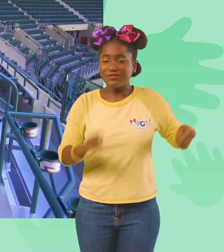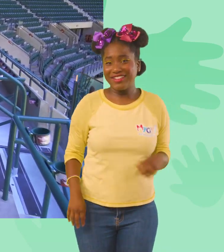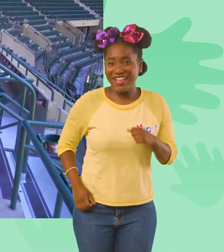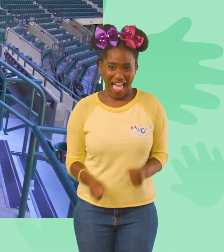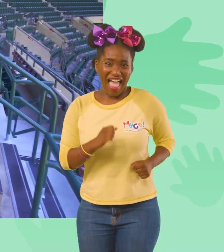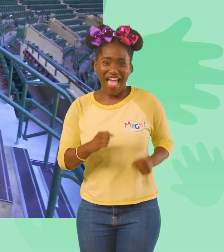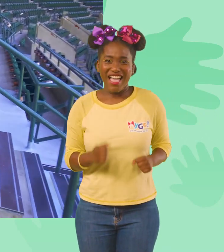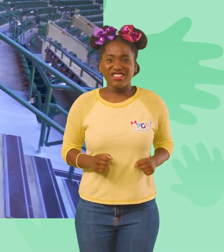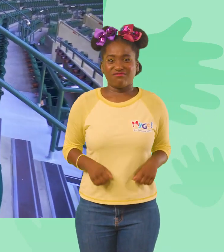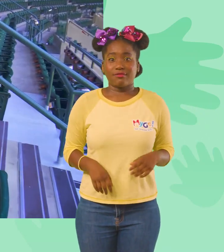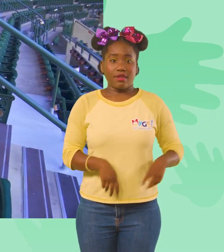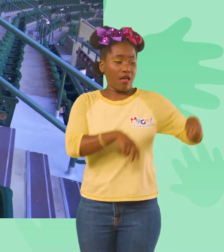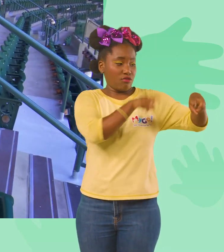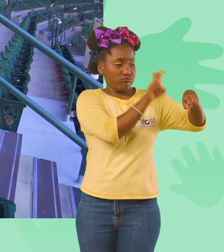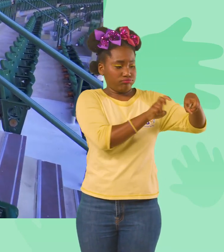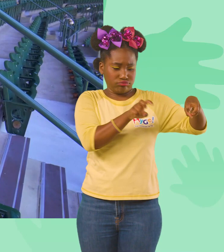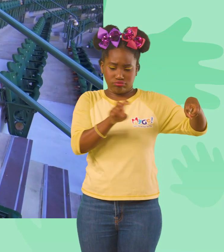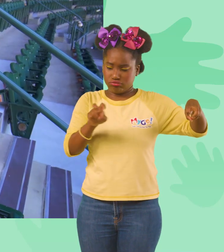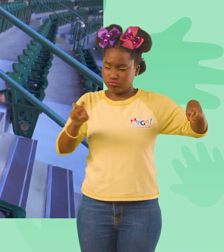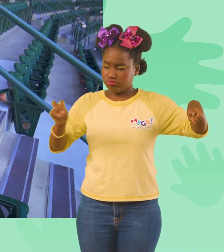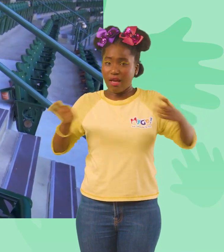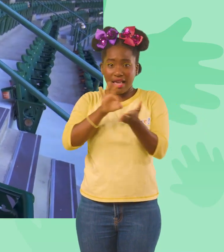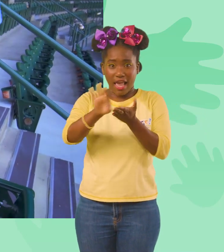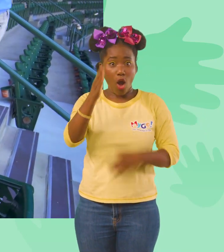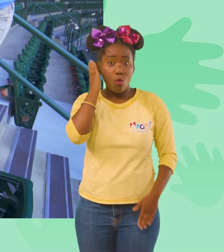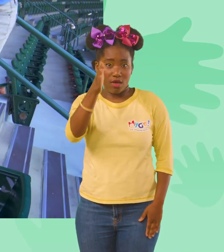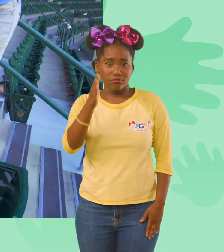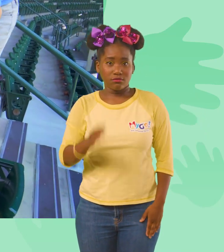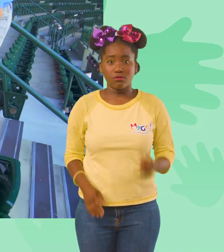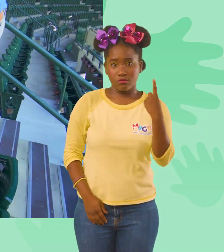Okay, let's count this row of seats. Ready?